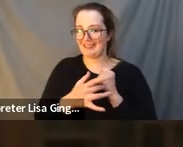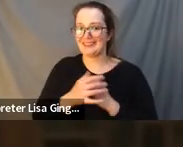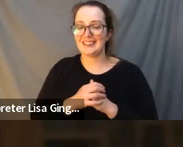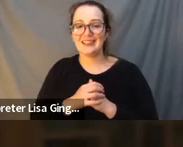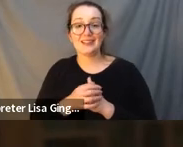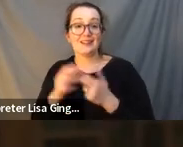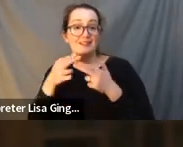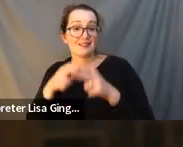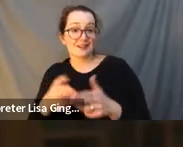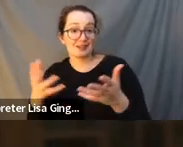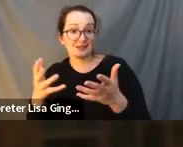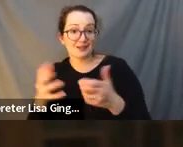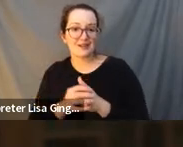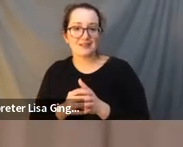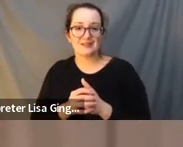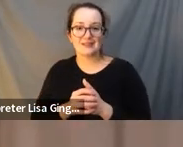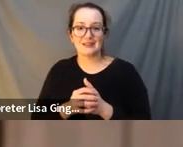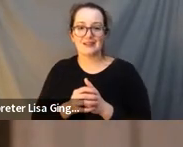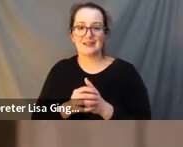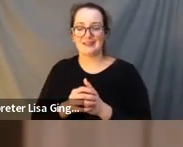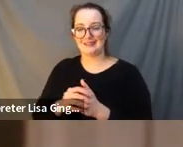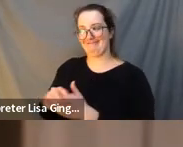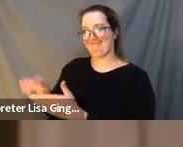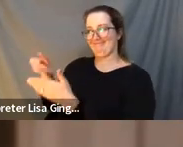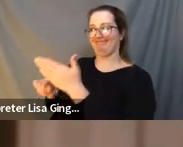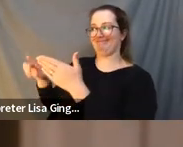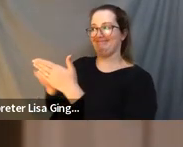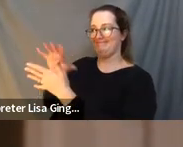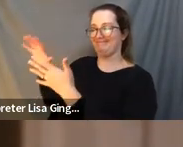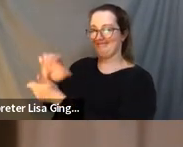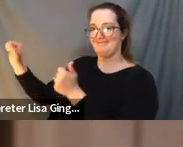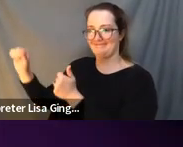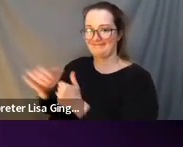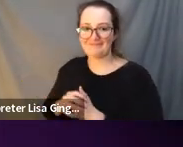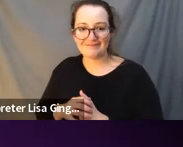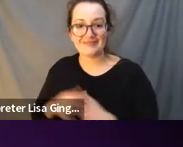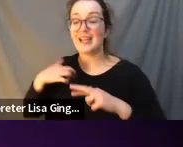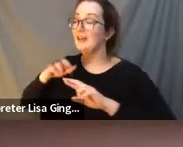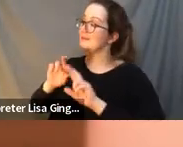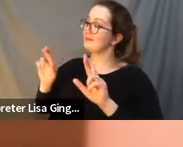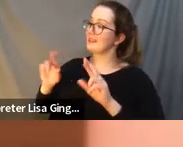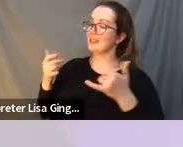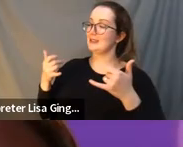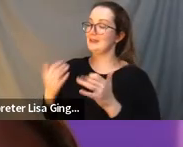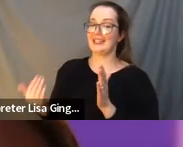Otherwise known as sabotage. Okay, well, I think I'm ready to play again.